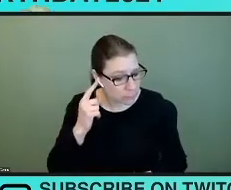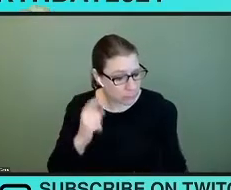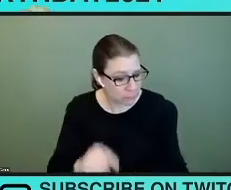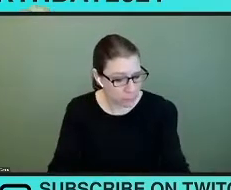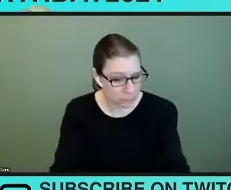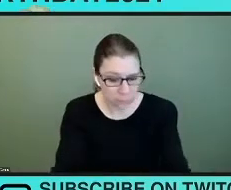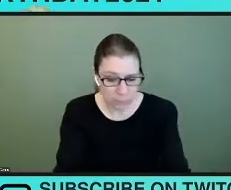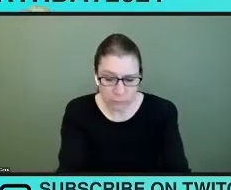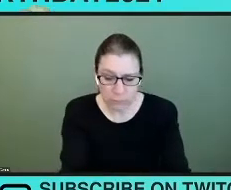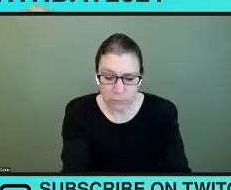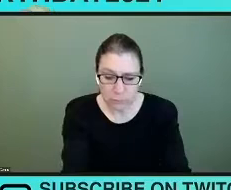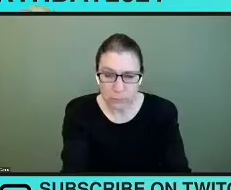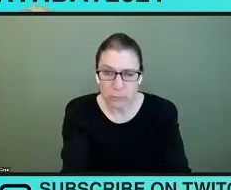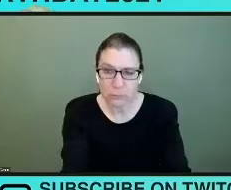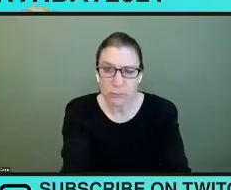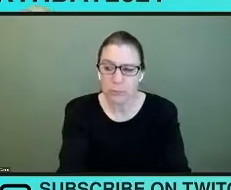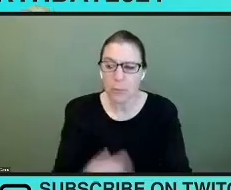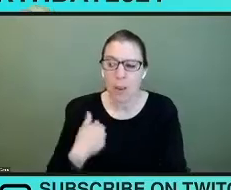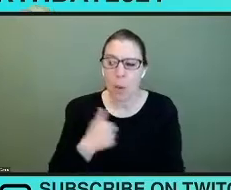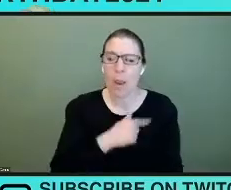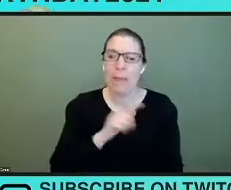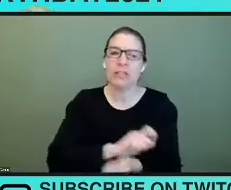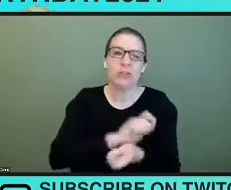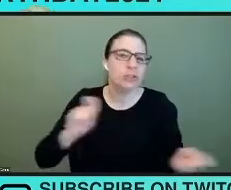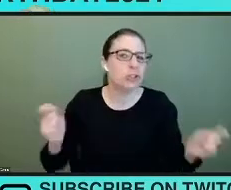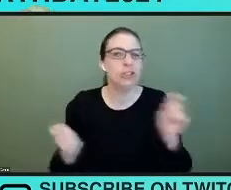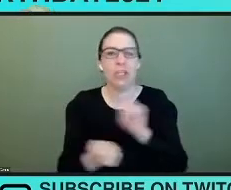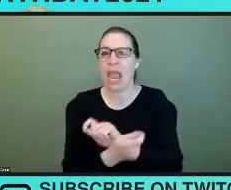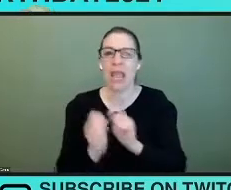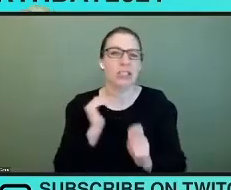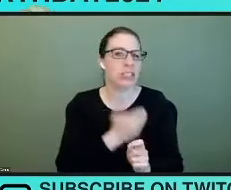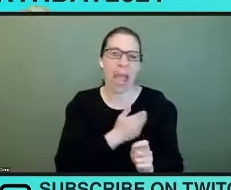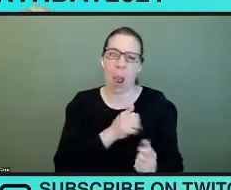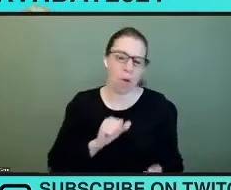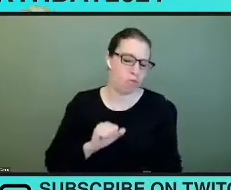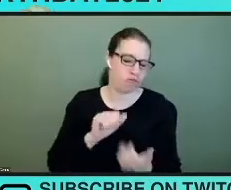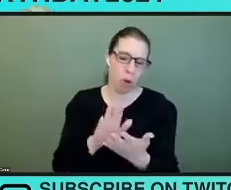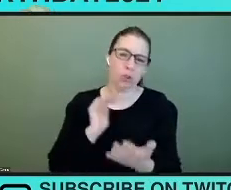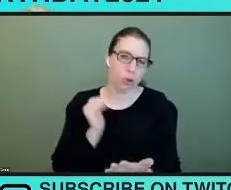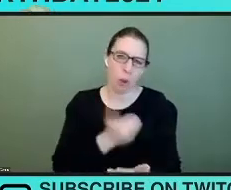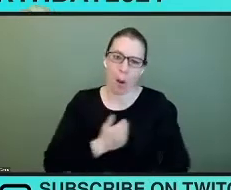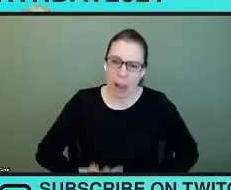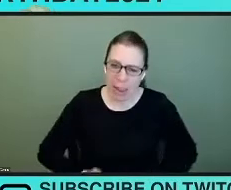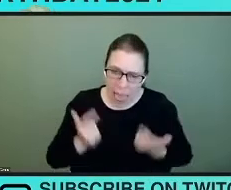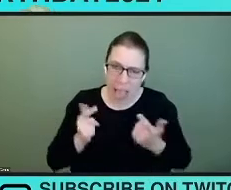life change. It's not a diet. And we shouldn't focus on short-term goals